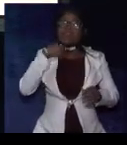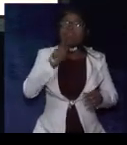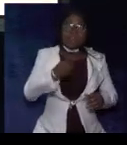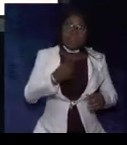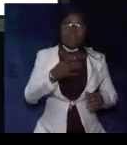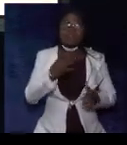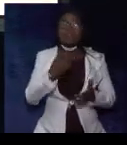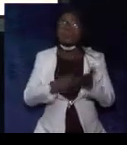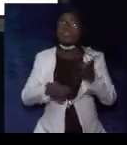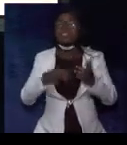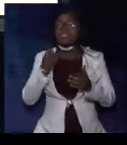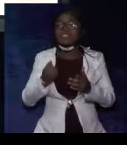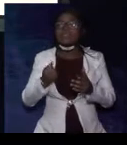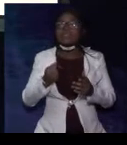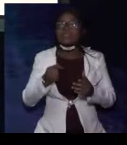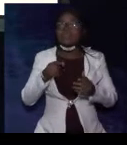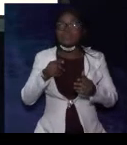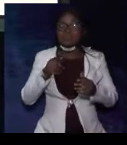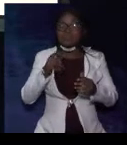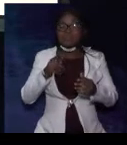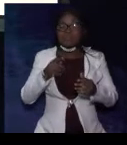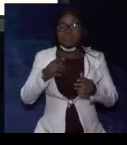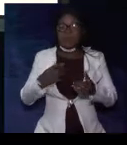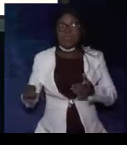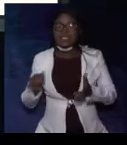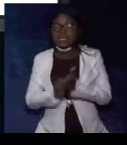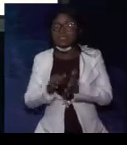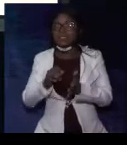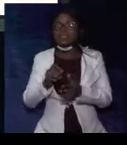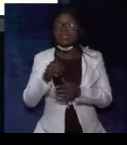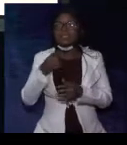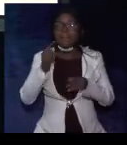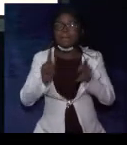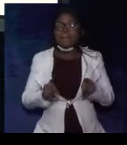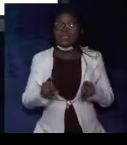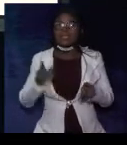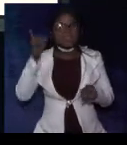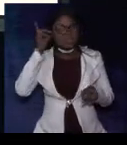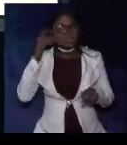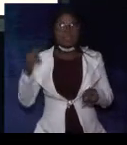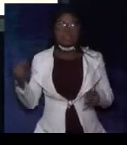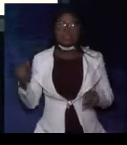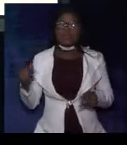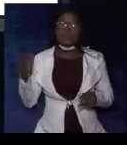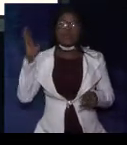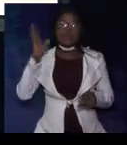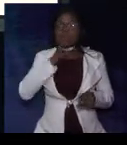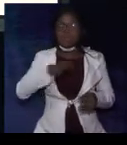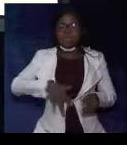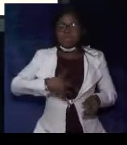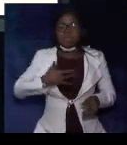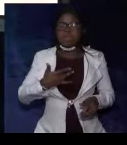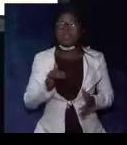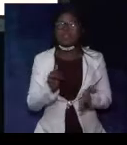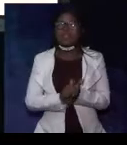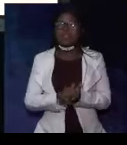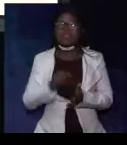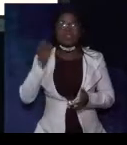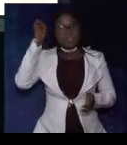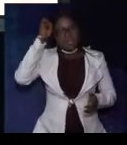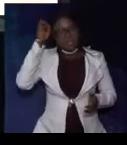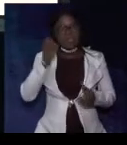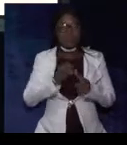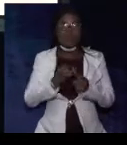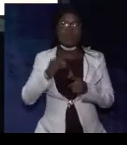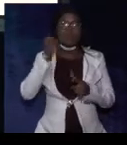surrounding of the story in such detail that the person listening will feel that he or she